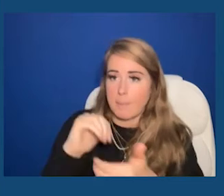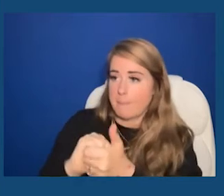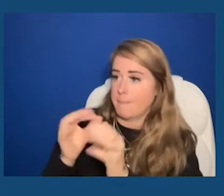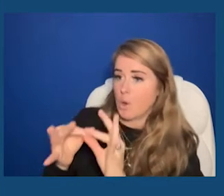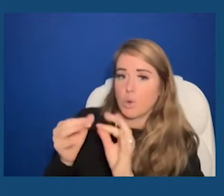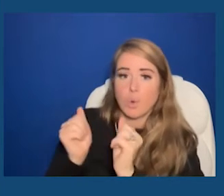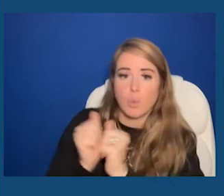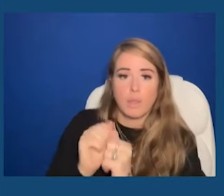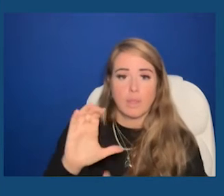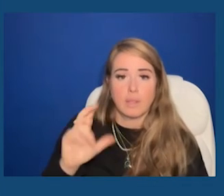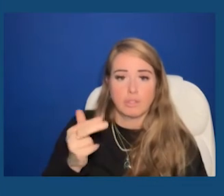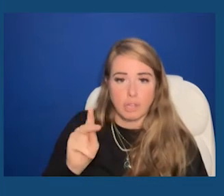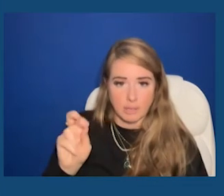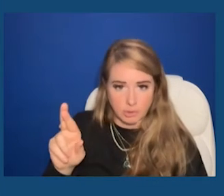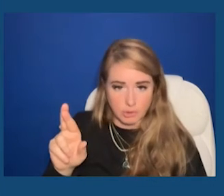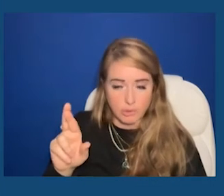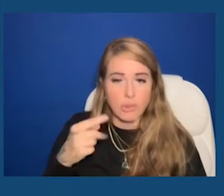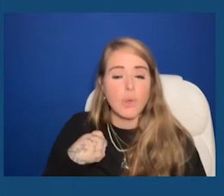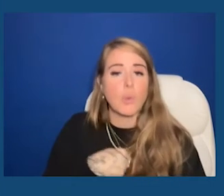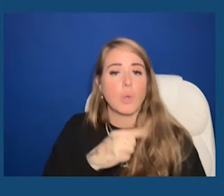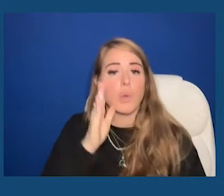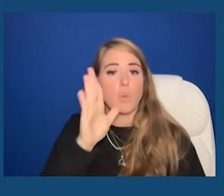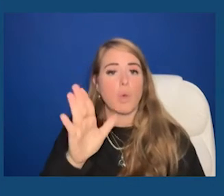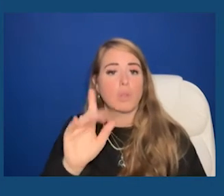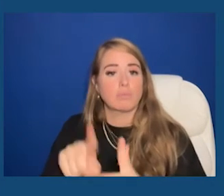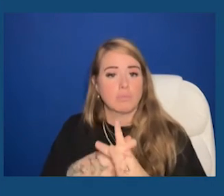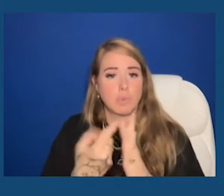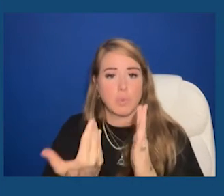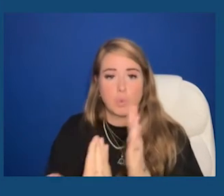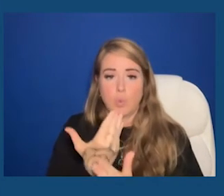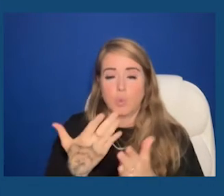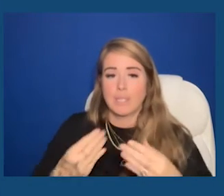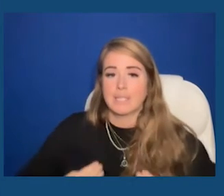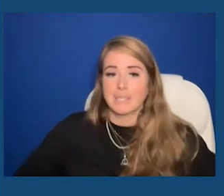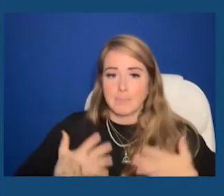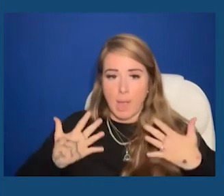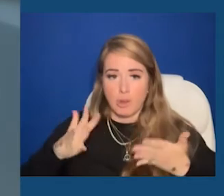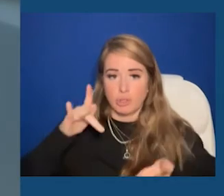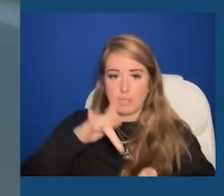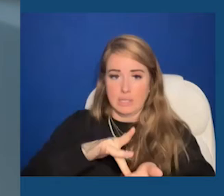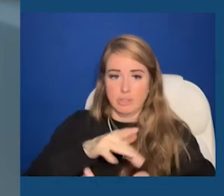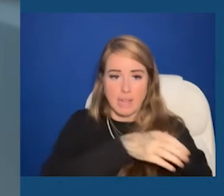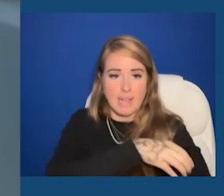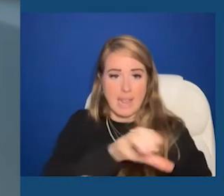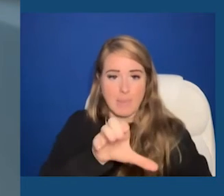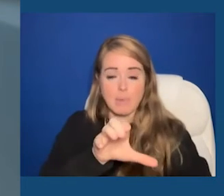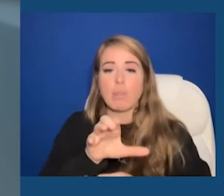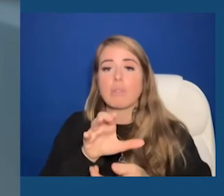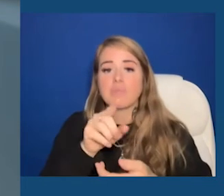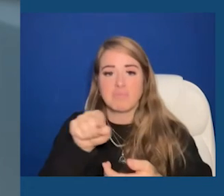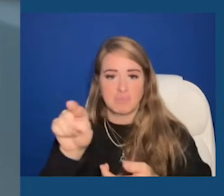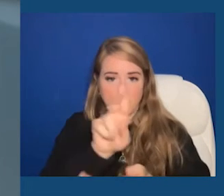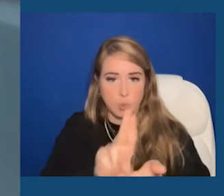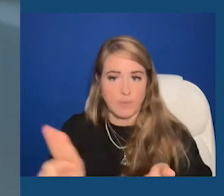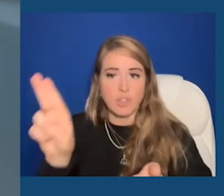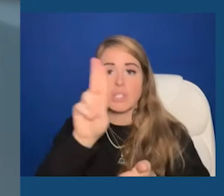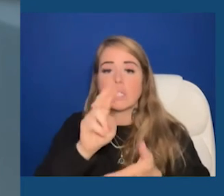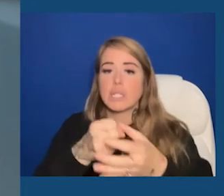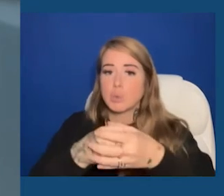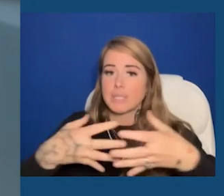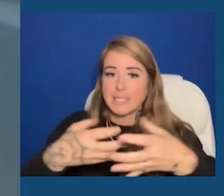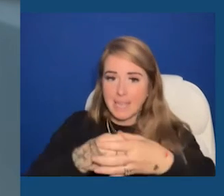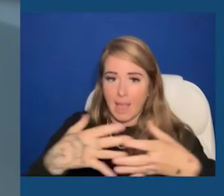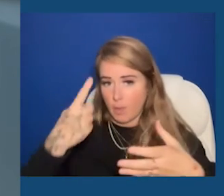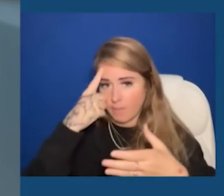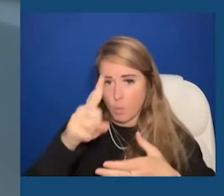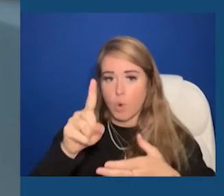King at SUNY. We're going to launch new Inspire Centers, enabling our universities to scale AI research and scholarship for the public